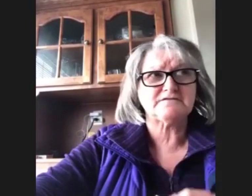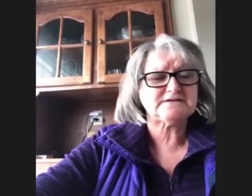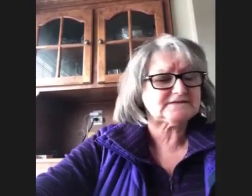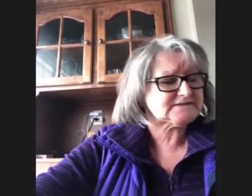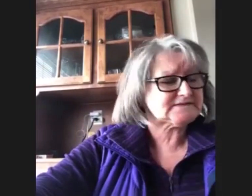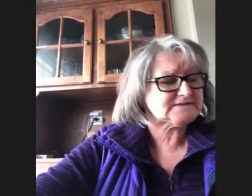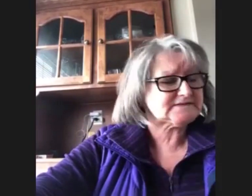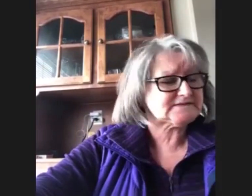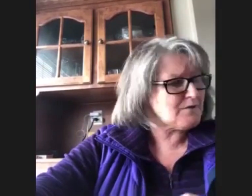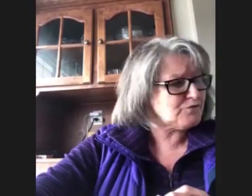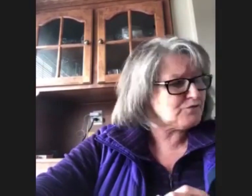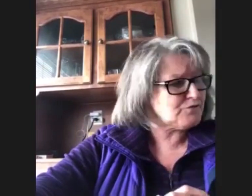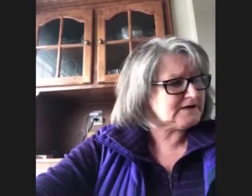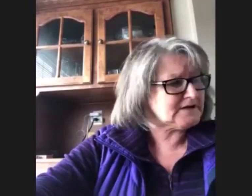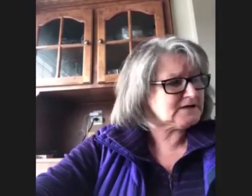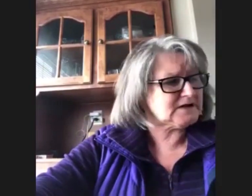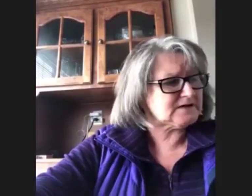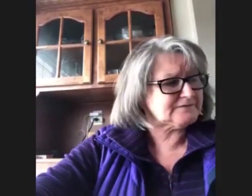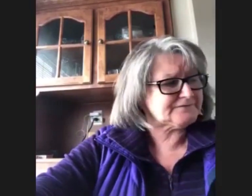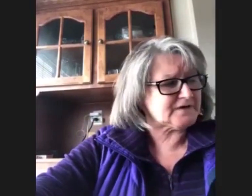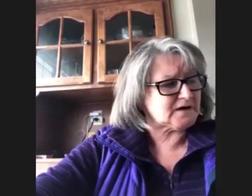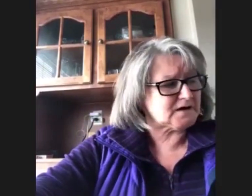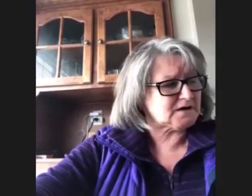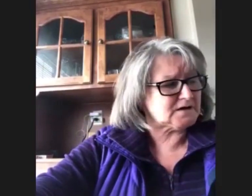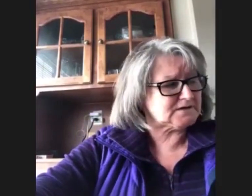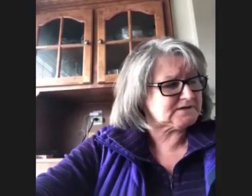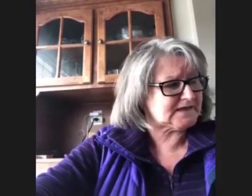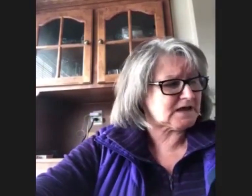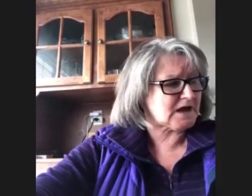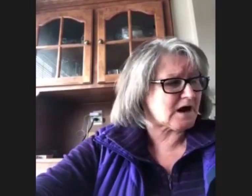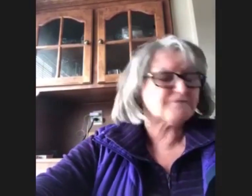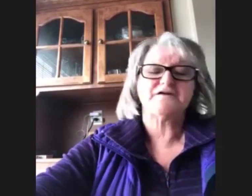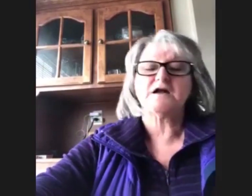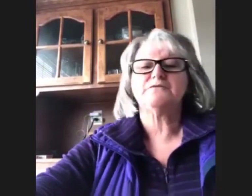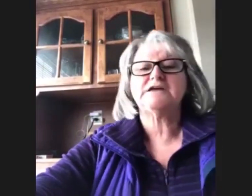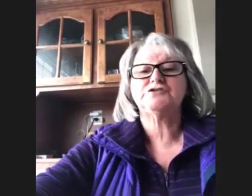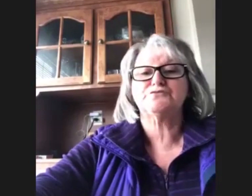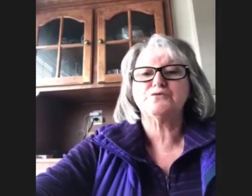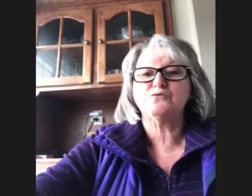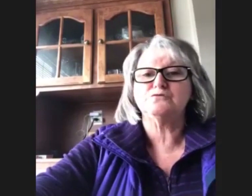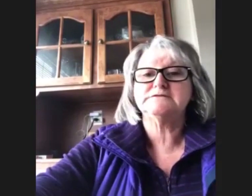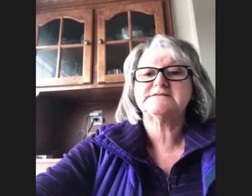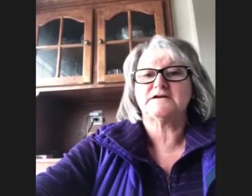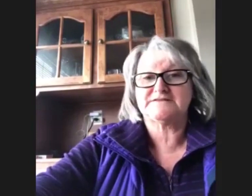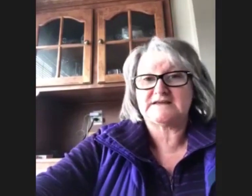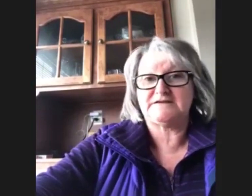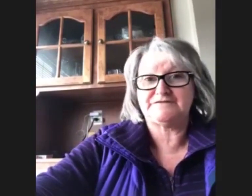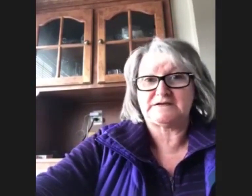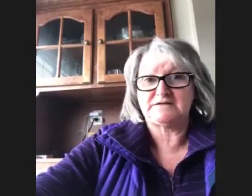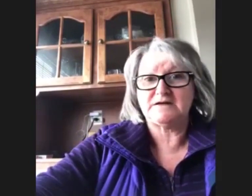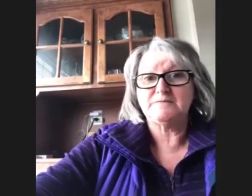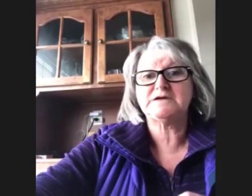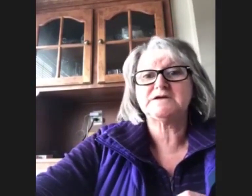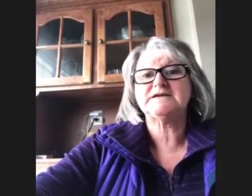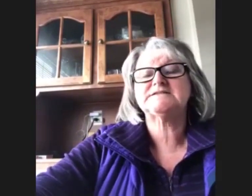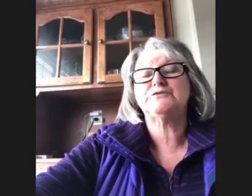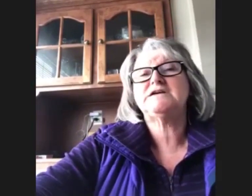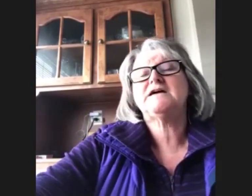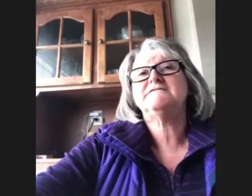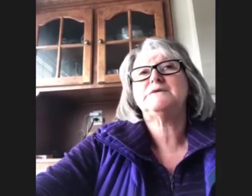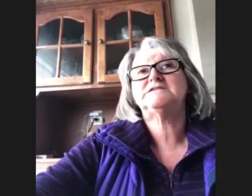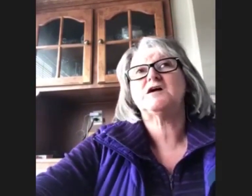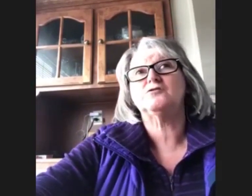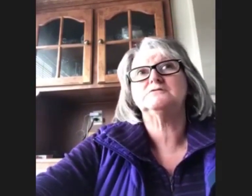province, I'm wondering if they are following the rules of safety. Because